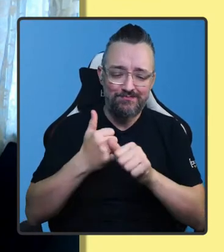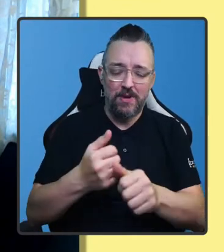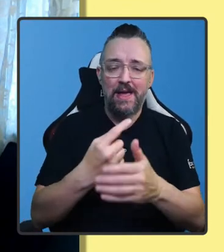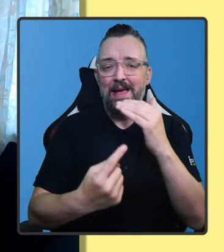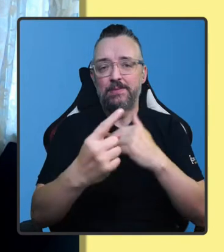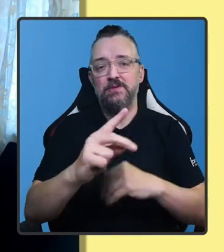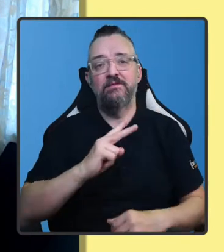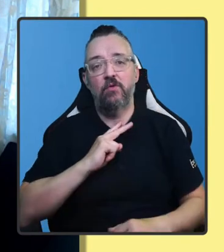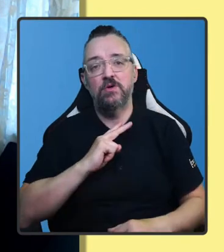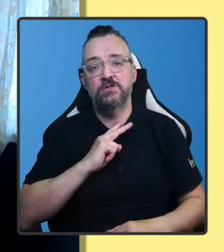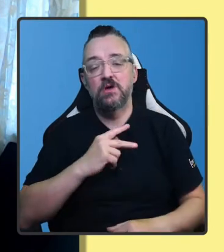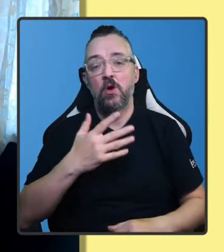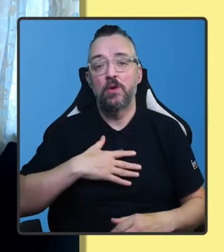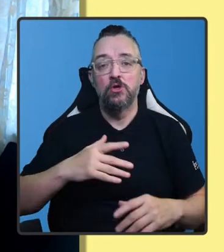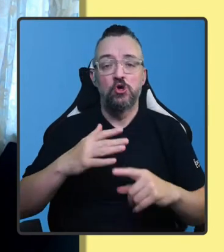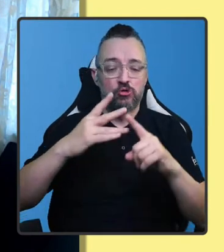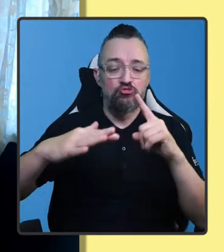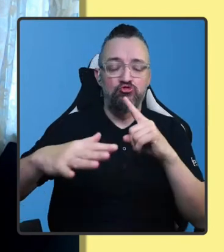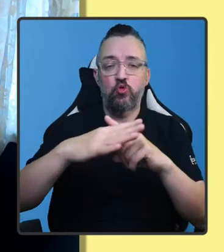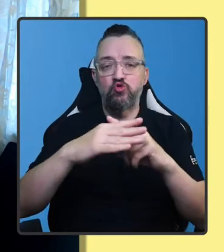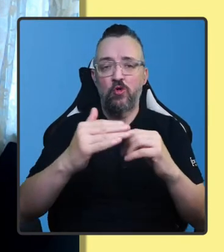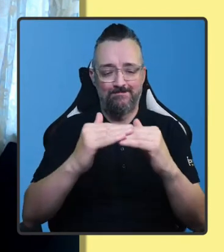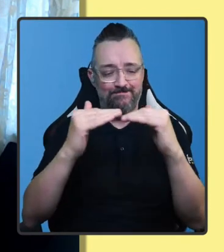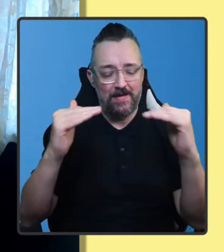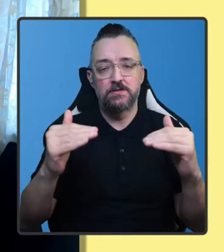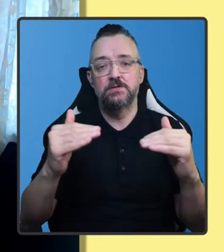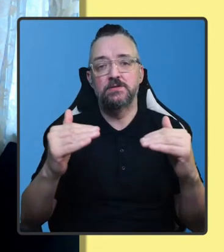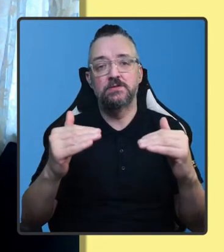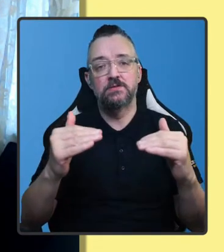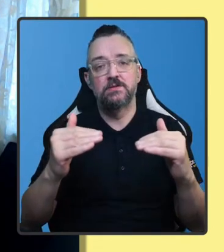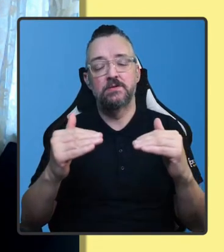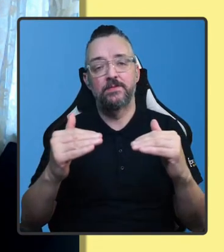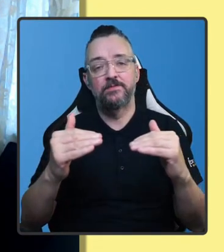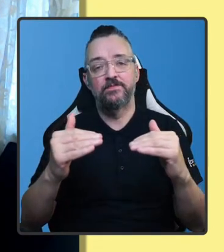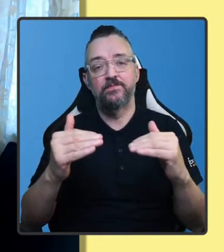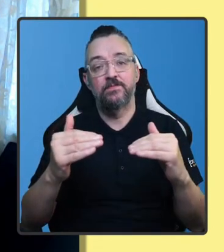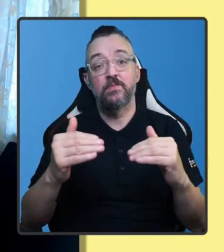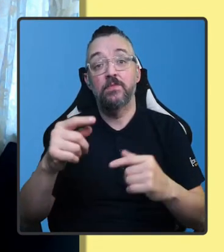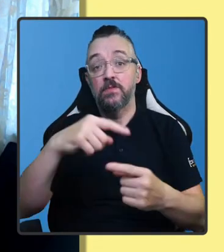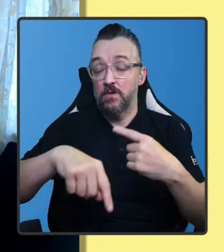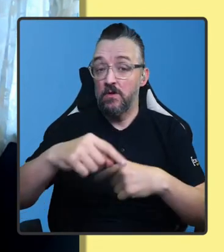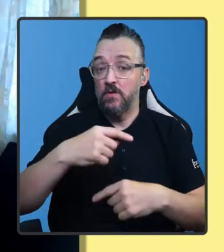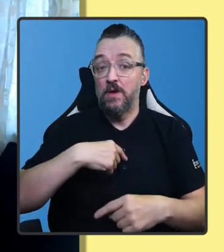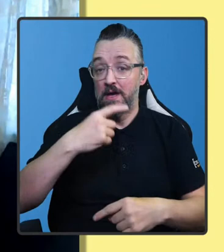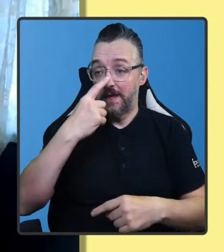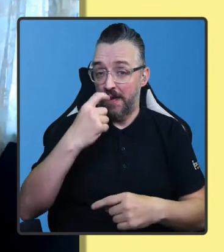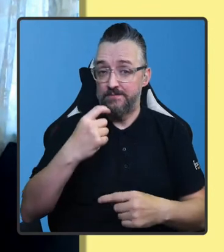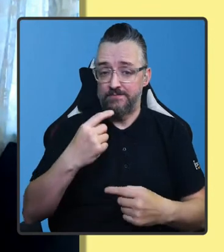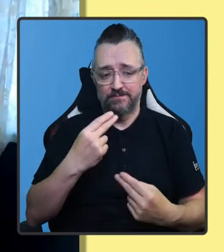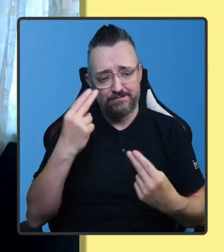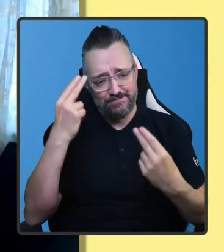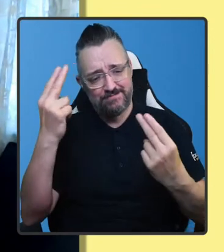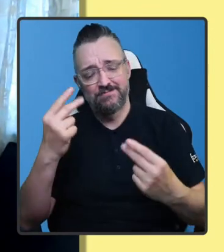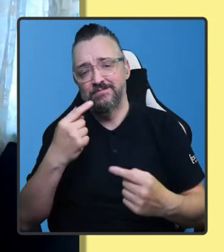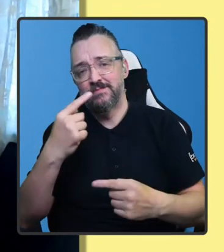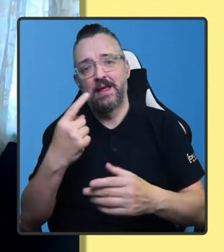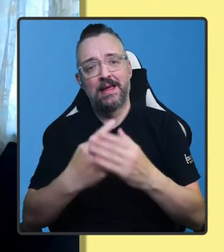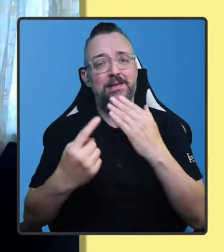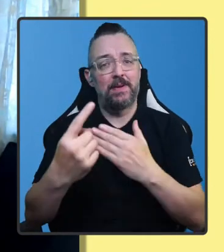social justice and equity for all those who live here, the easier it is for us to make the case for independence.